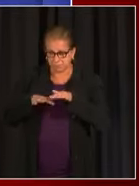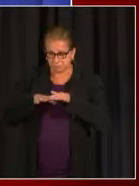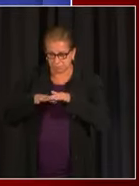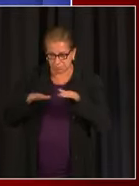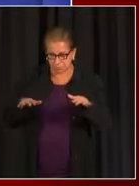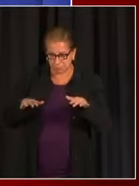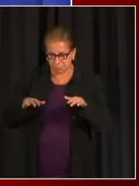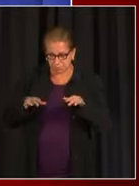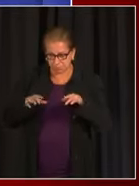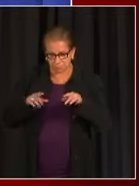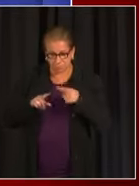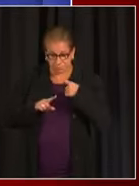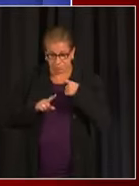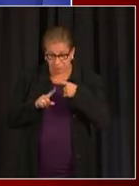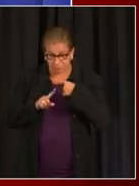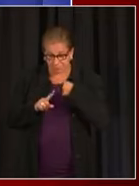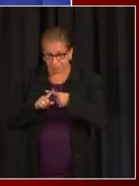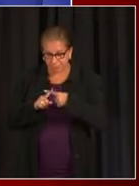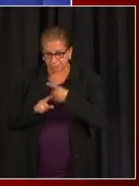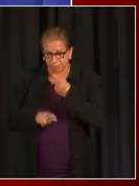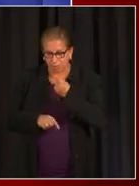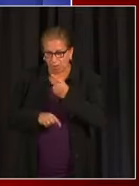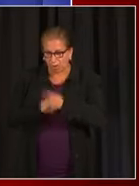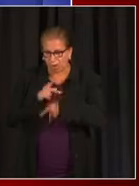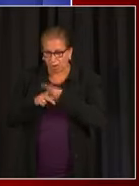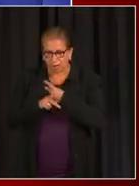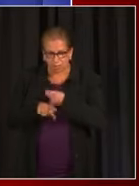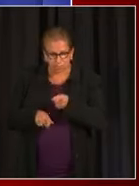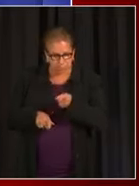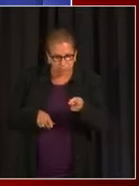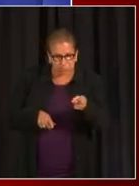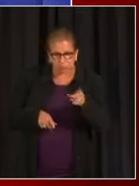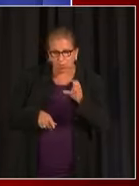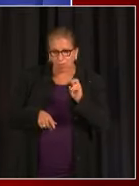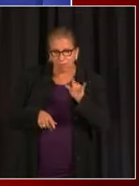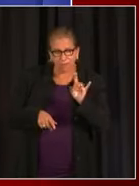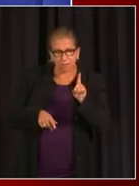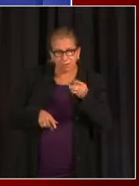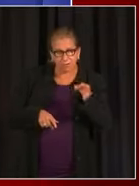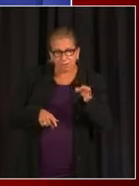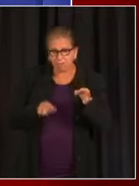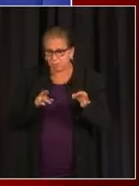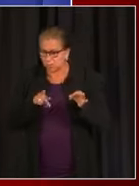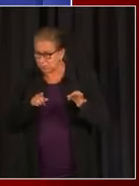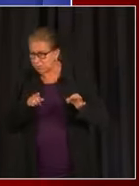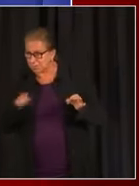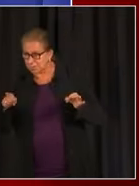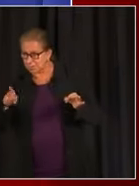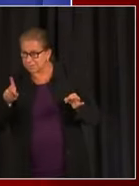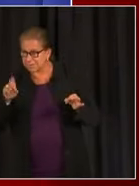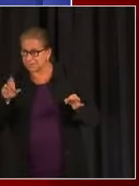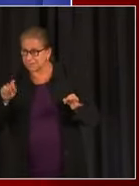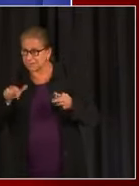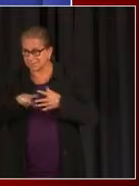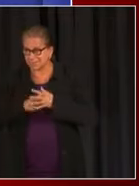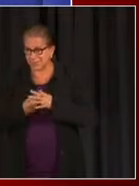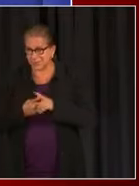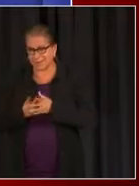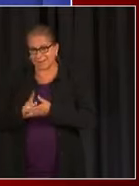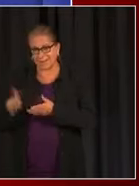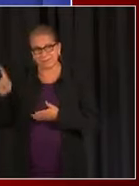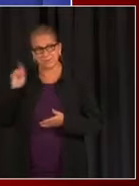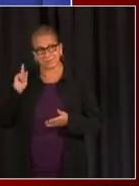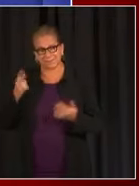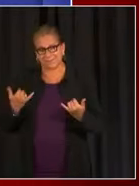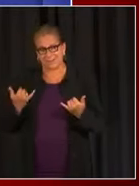10% of their positive specimens on a weekly basis. That rulemaking went into effect last week. The time period